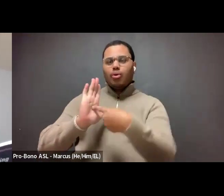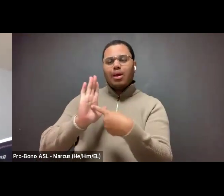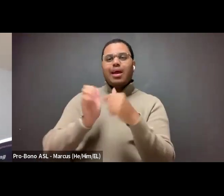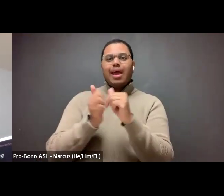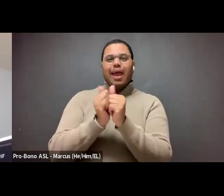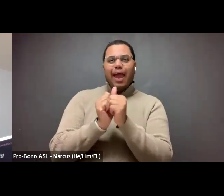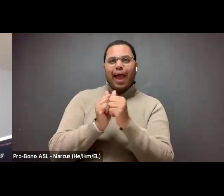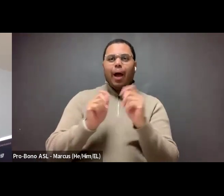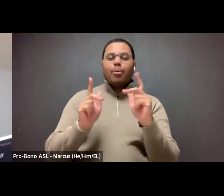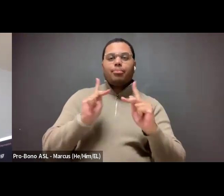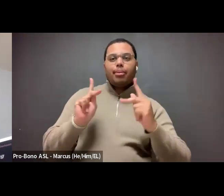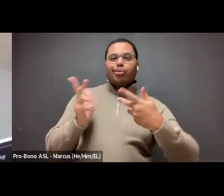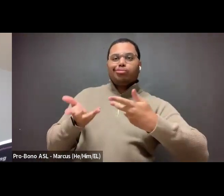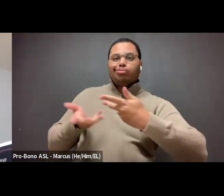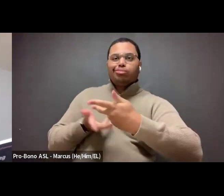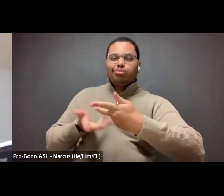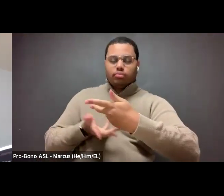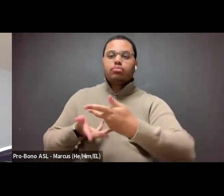they are treated.